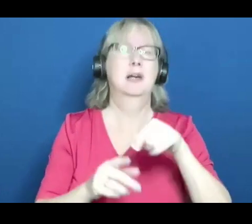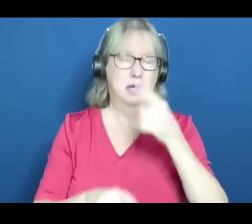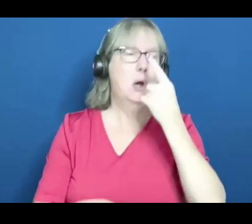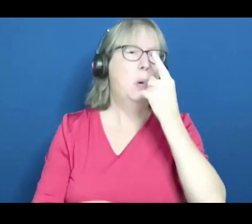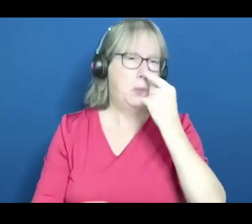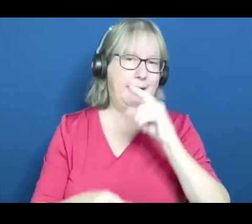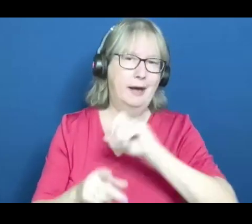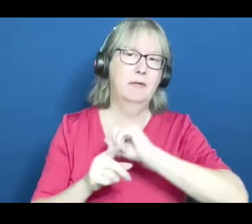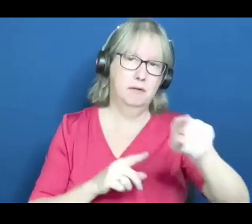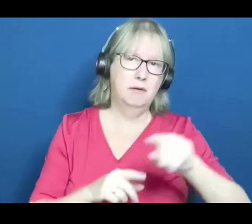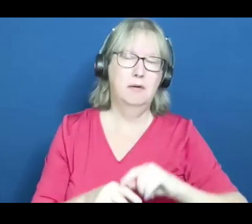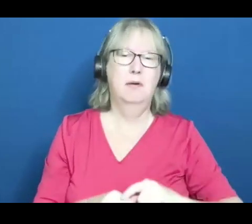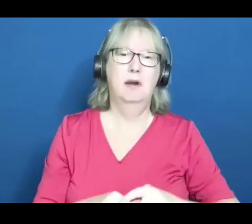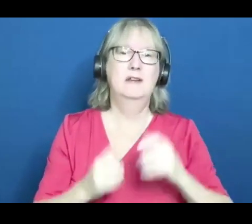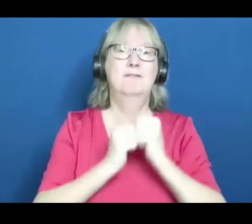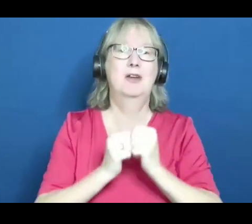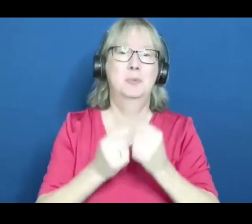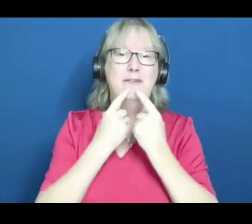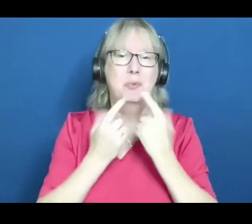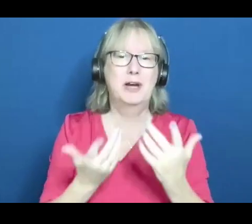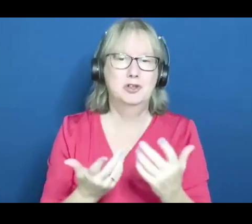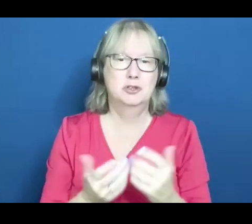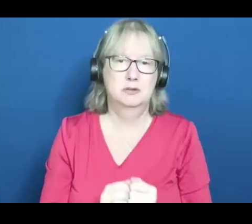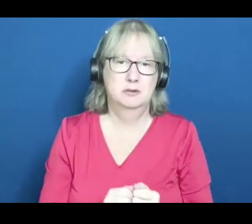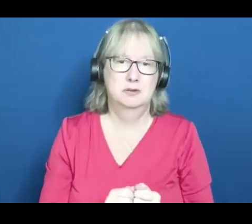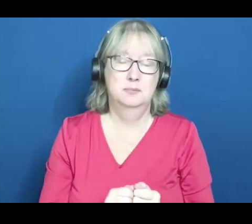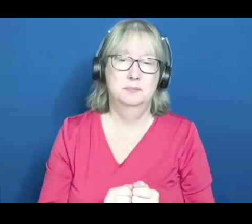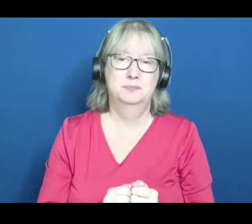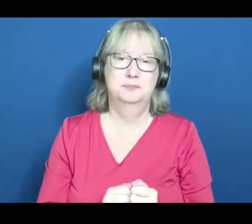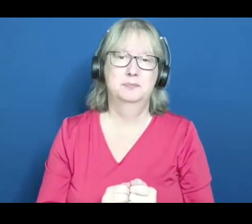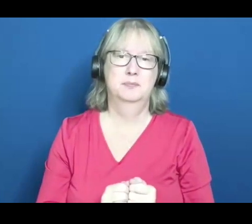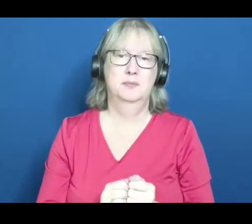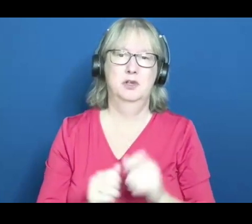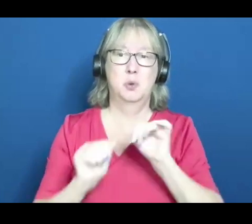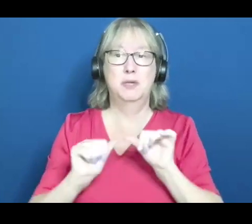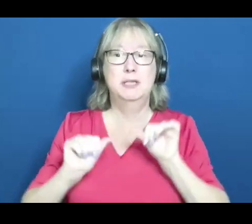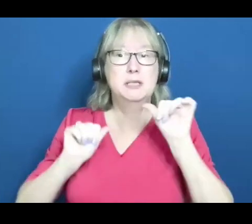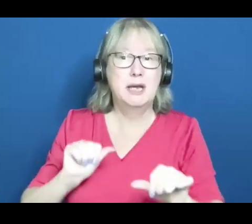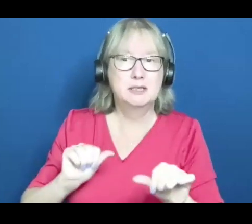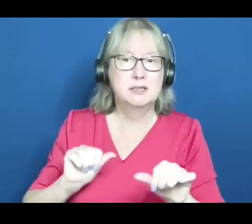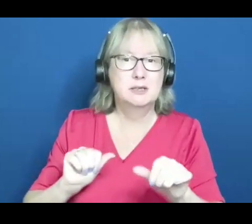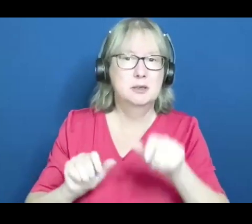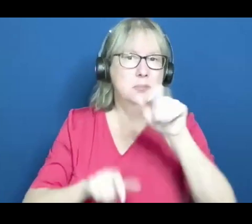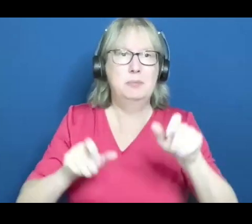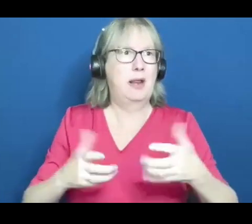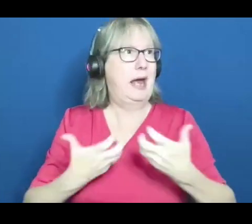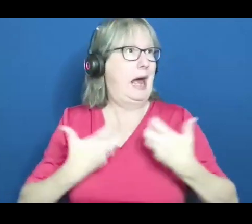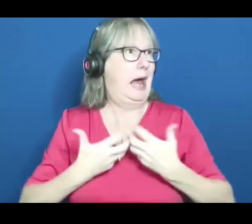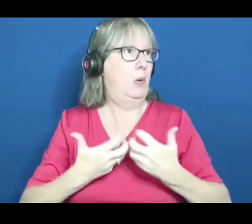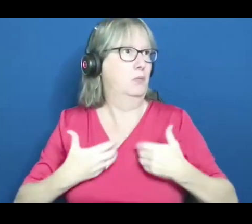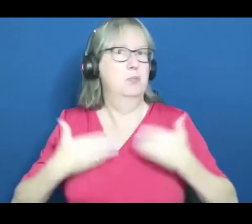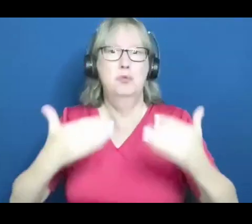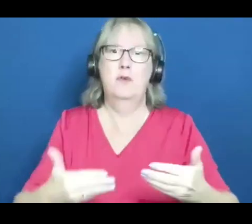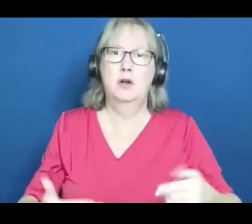can do that. I think it's sort of valuable information for a lot of people in terms of what are the next steps, what do people do once